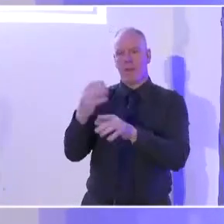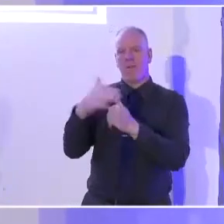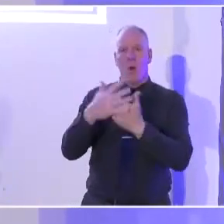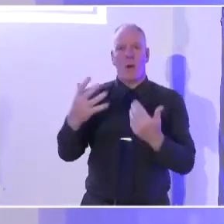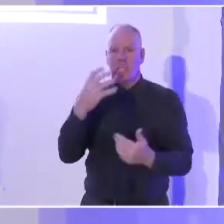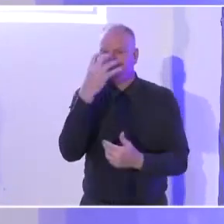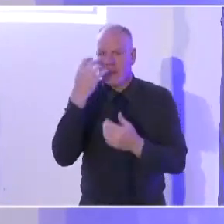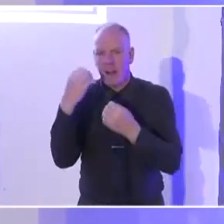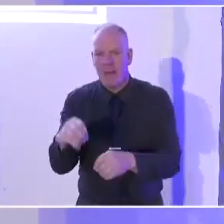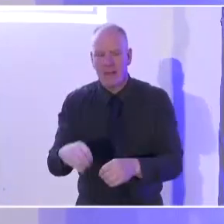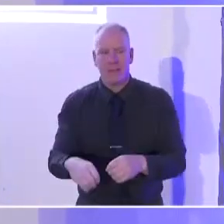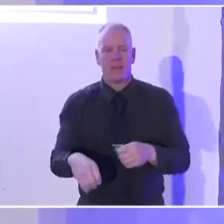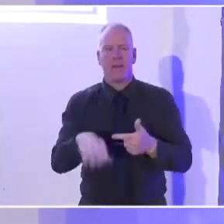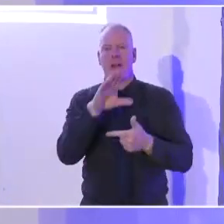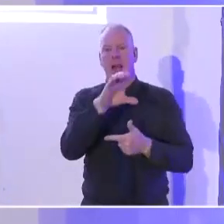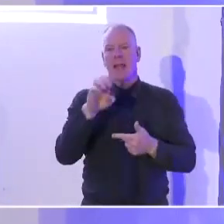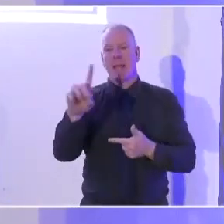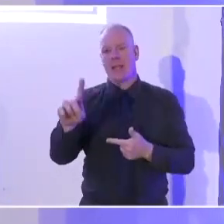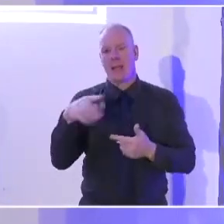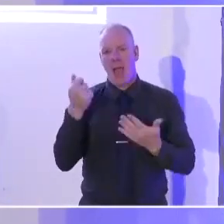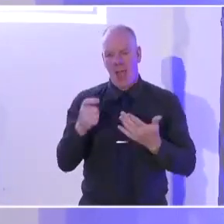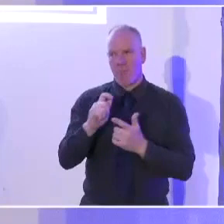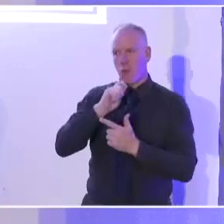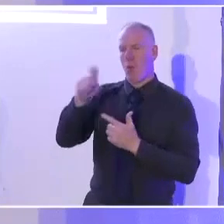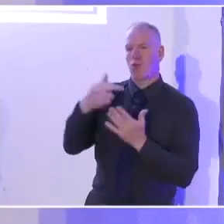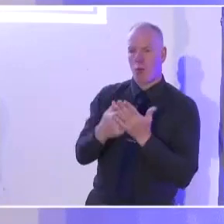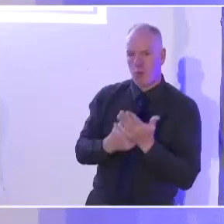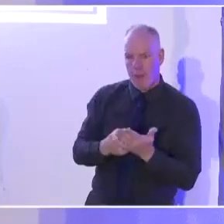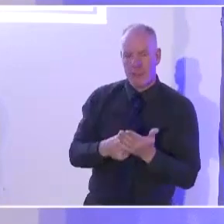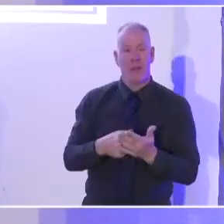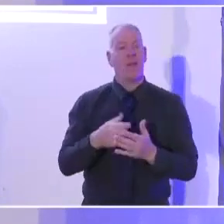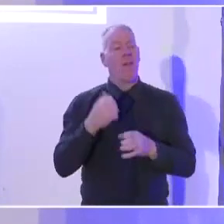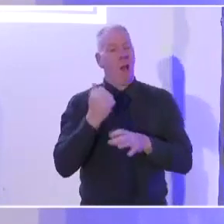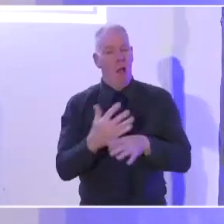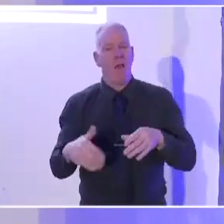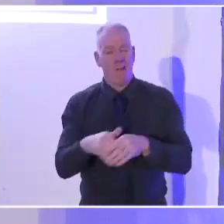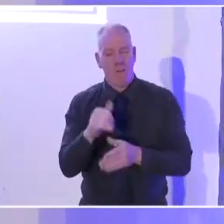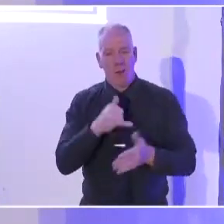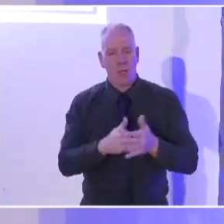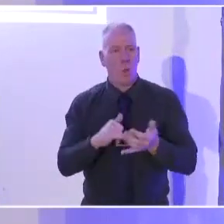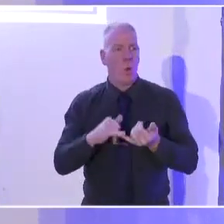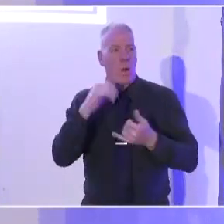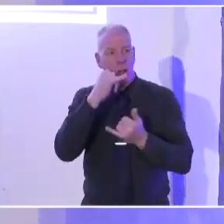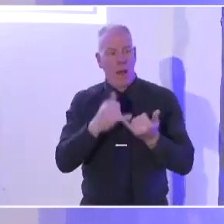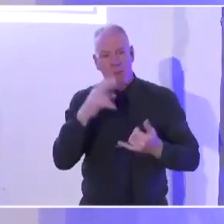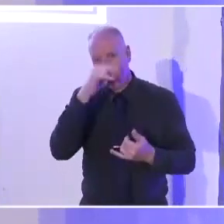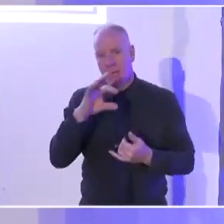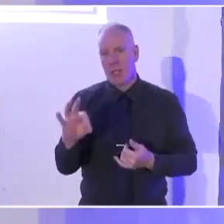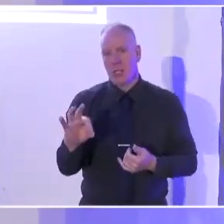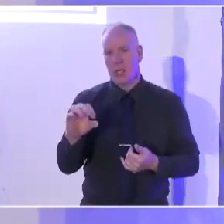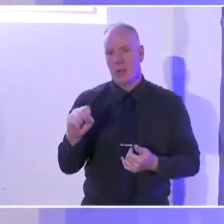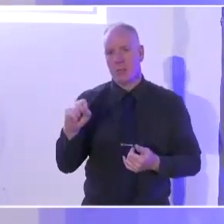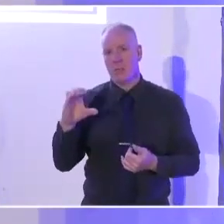offences. The LED contains breach reporting requirements. It really applies to organisations like GSOC,